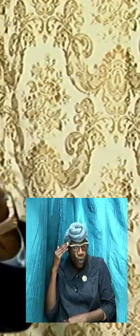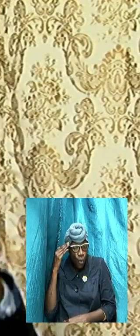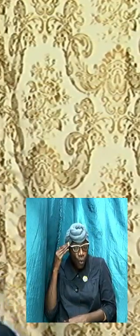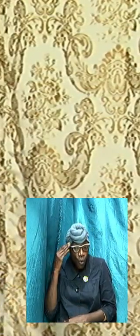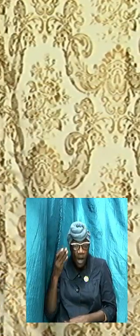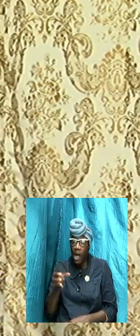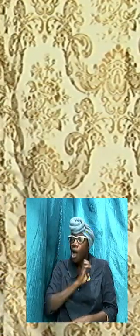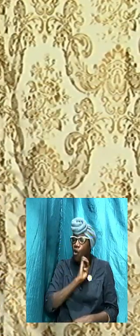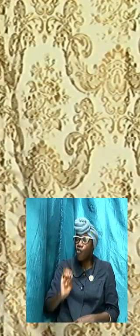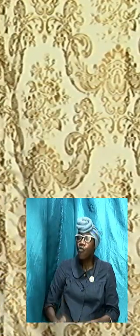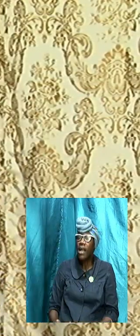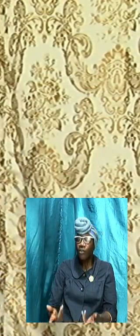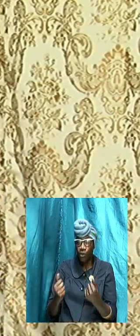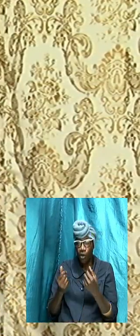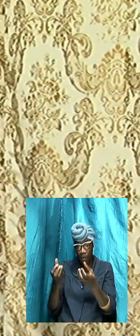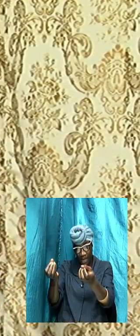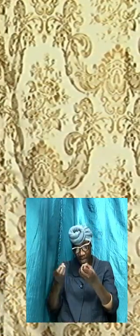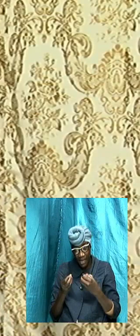and he gave us victory.